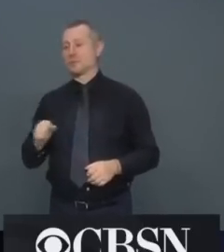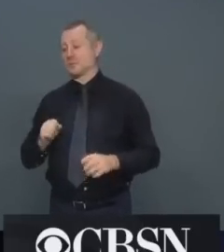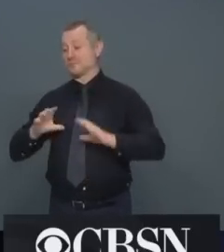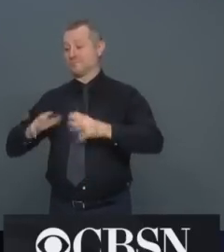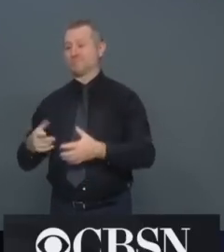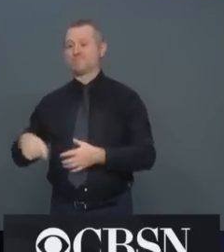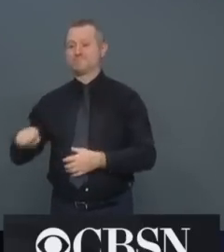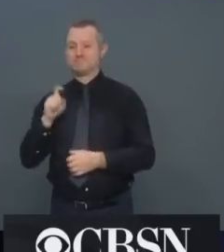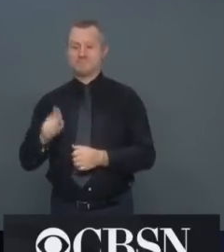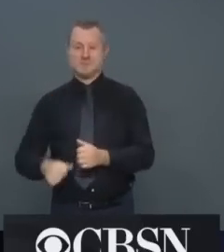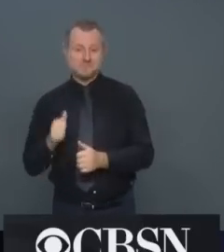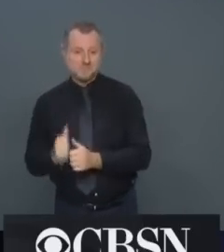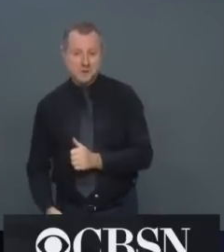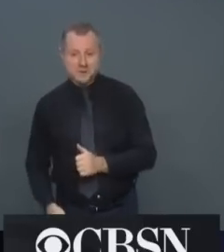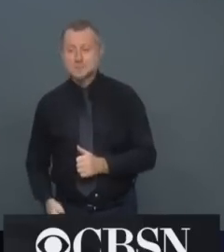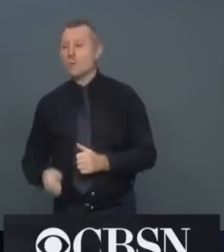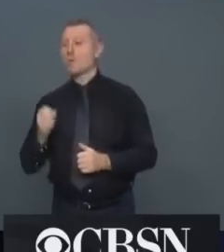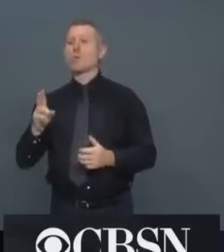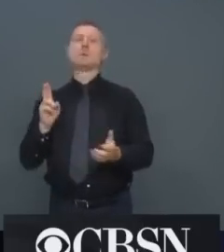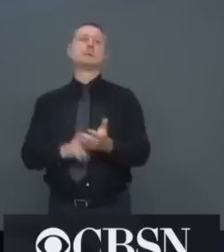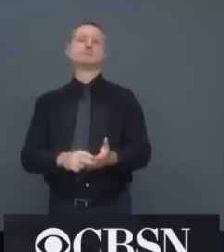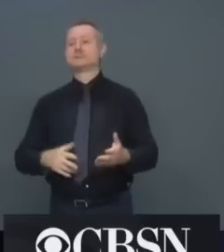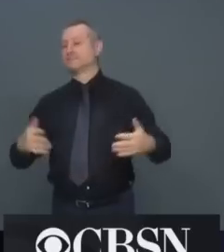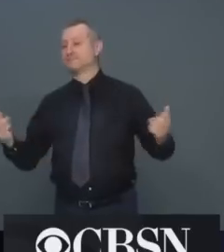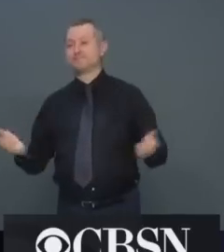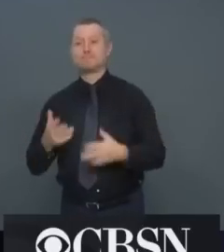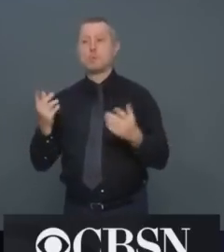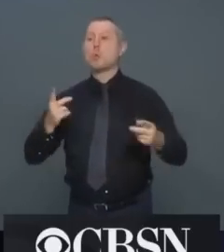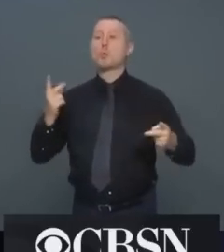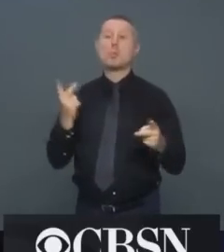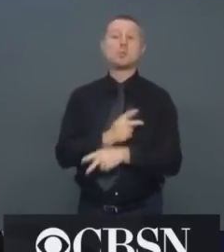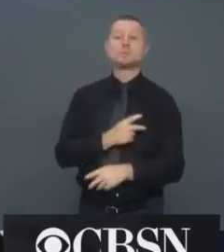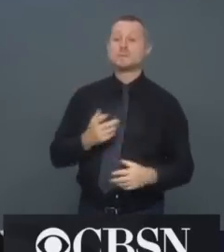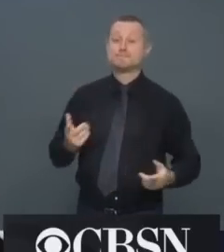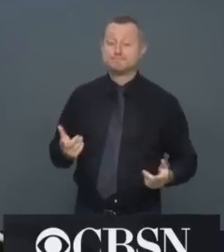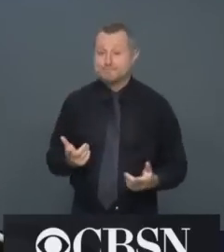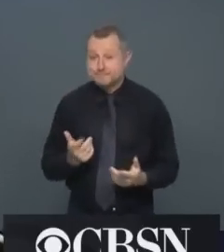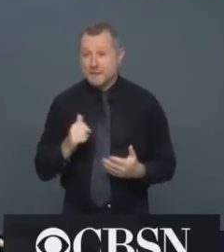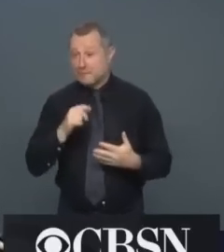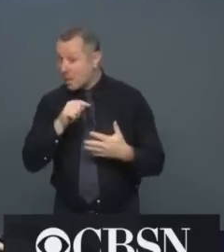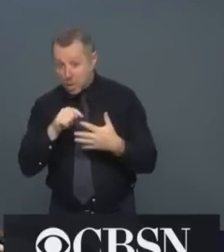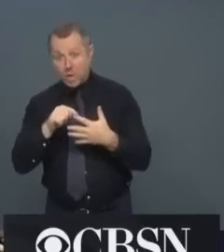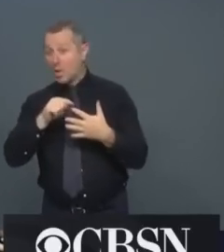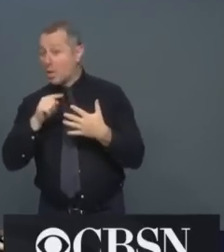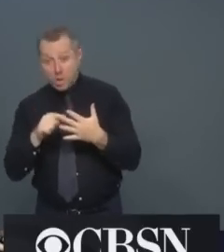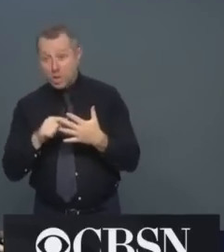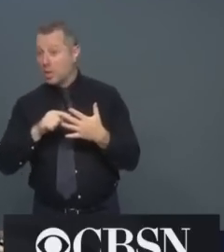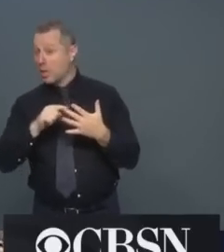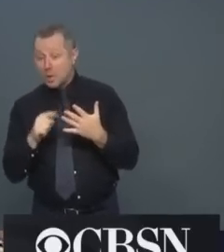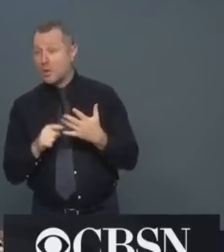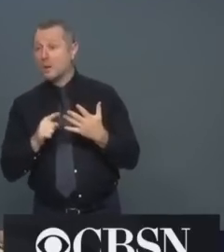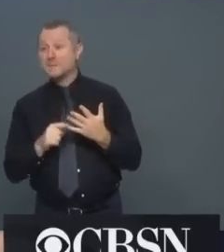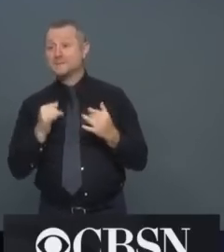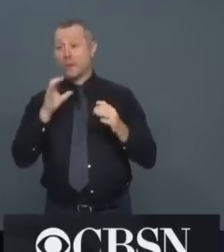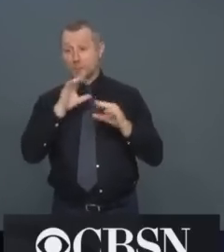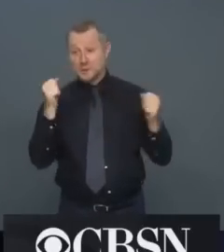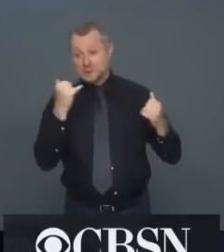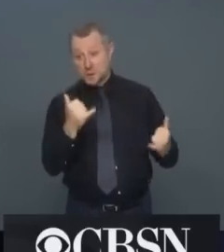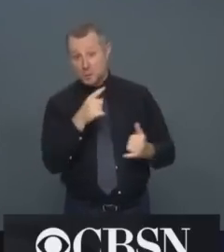it, or, worst case scenario, if this current president winds up back